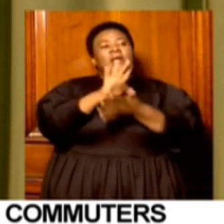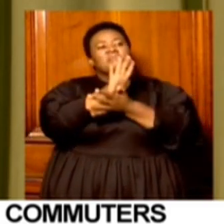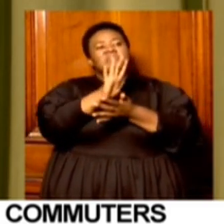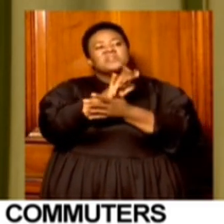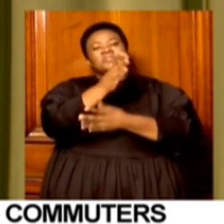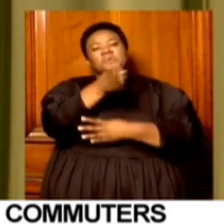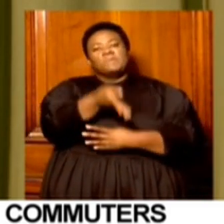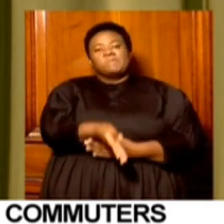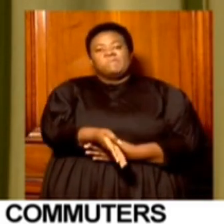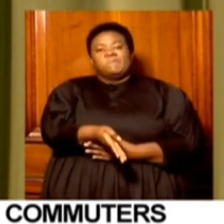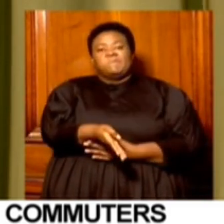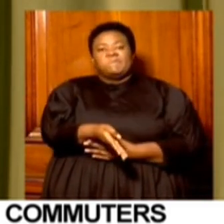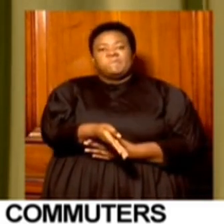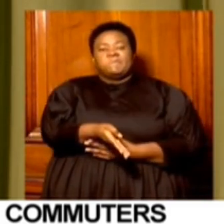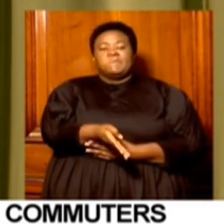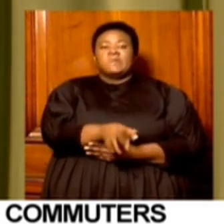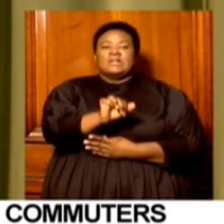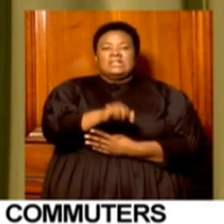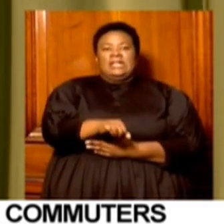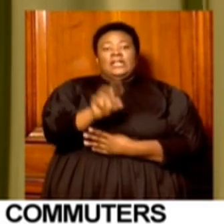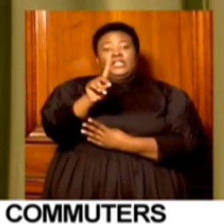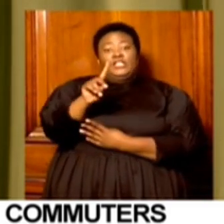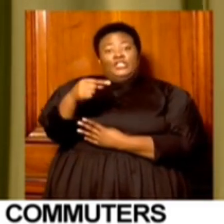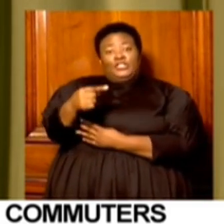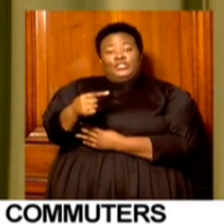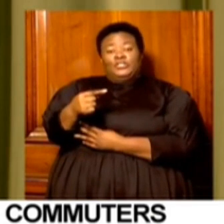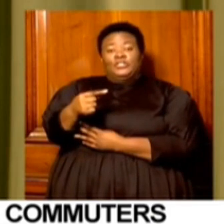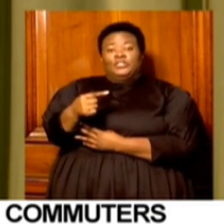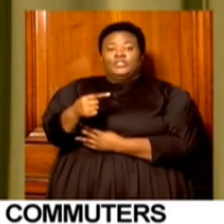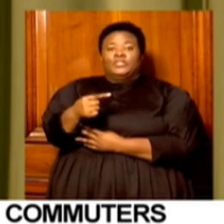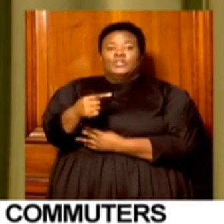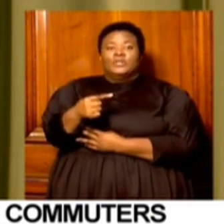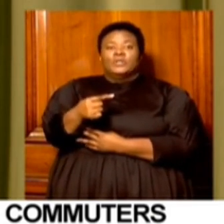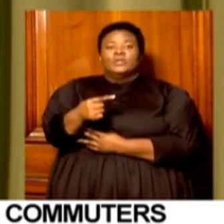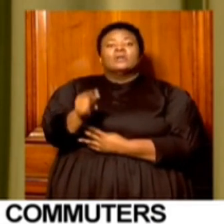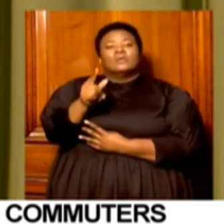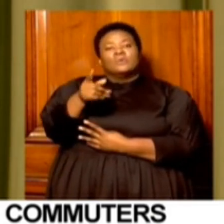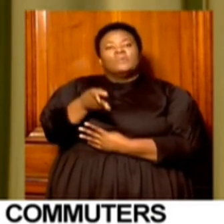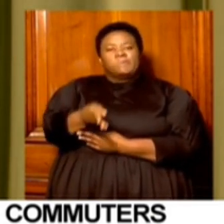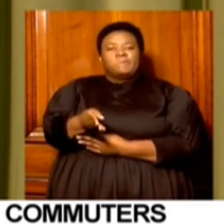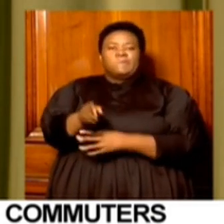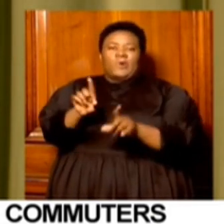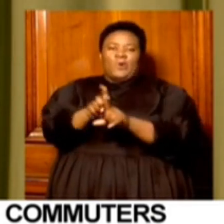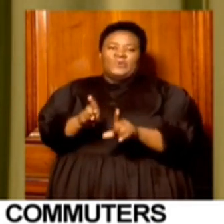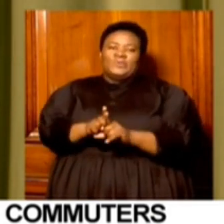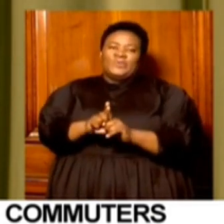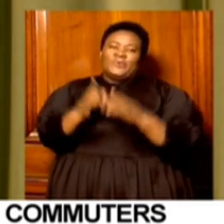here. Of course, DG, there's no way that you could not have been here.